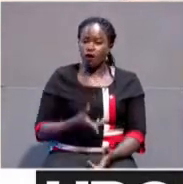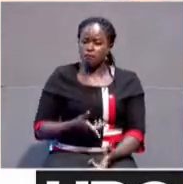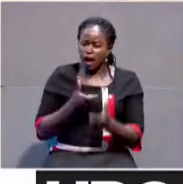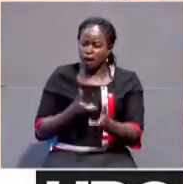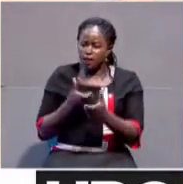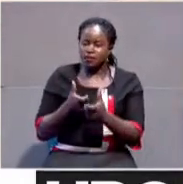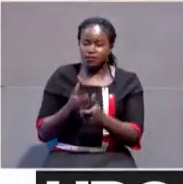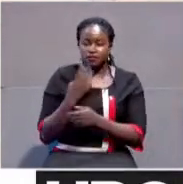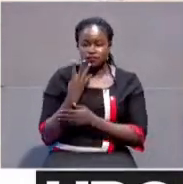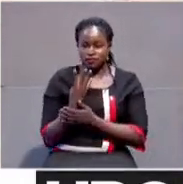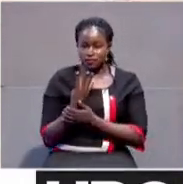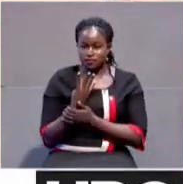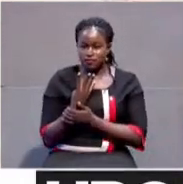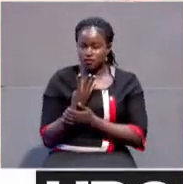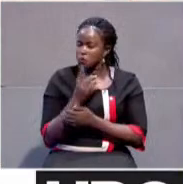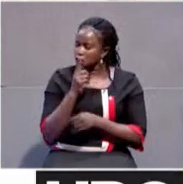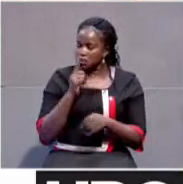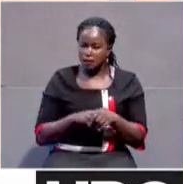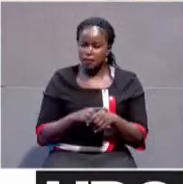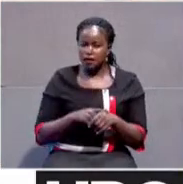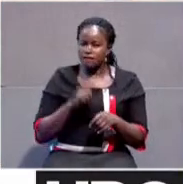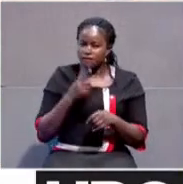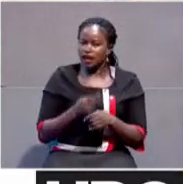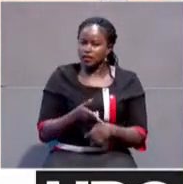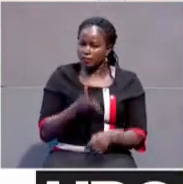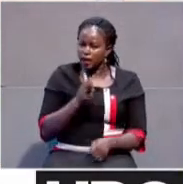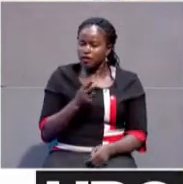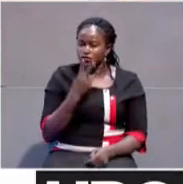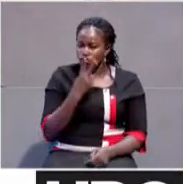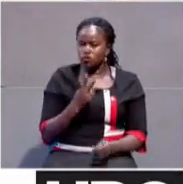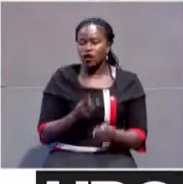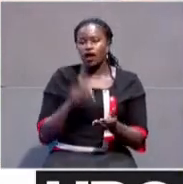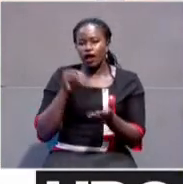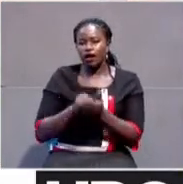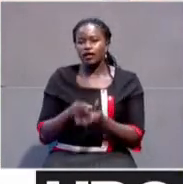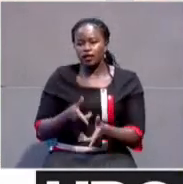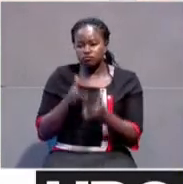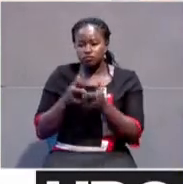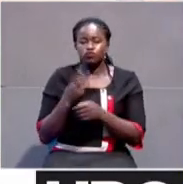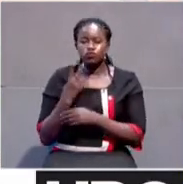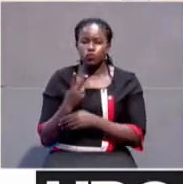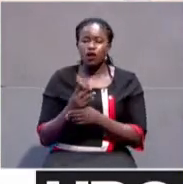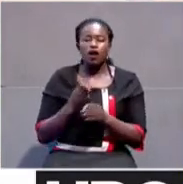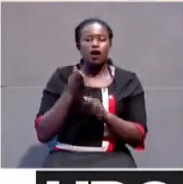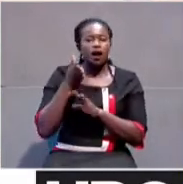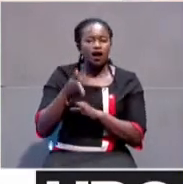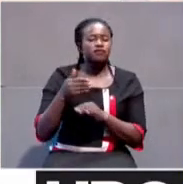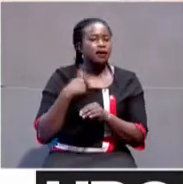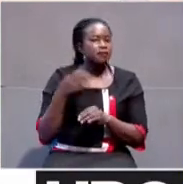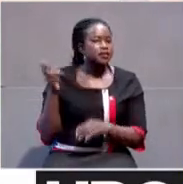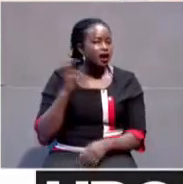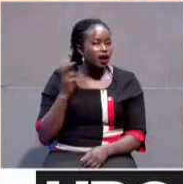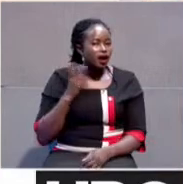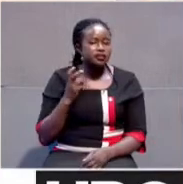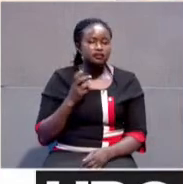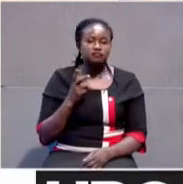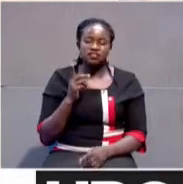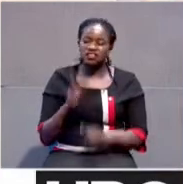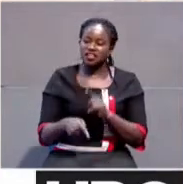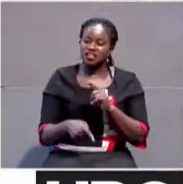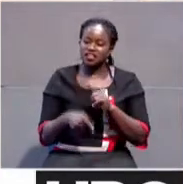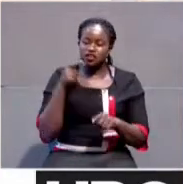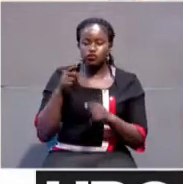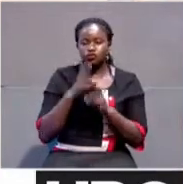random. 2 bullets first, then other 2 bullets. And later I heard that they have killed